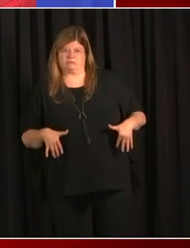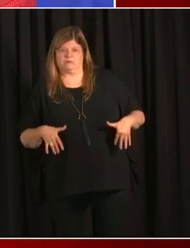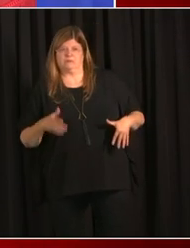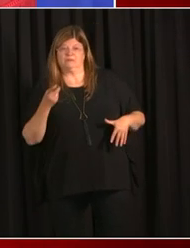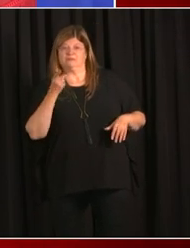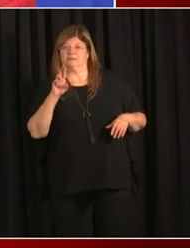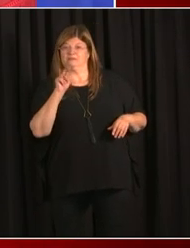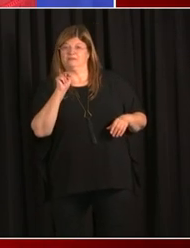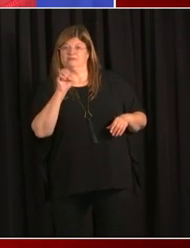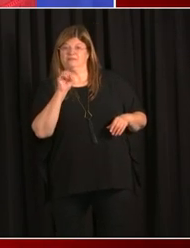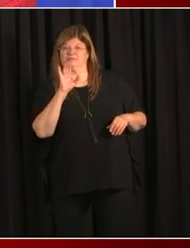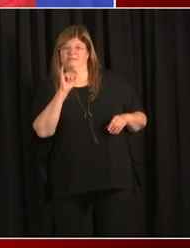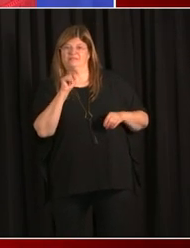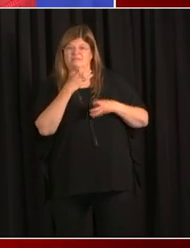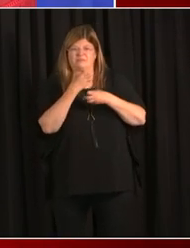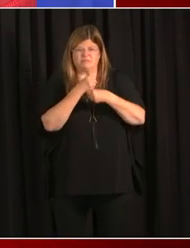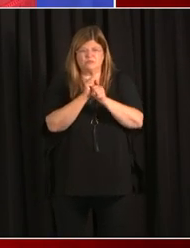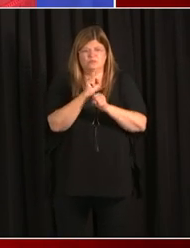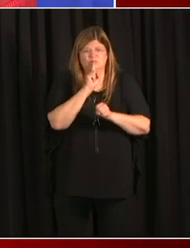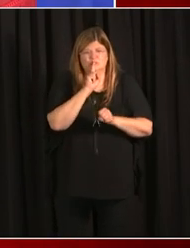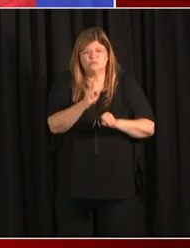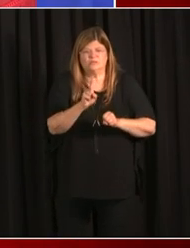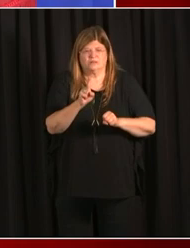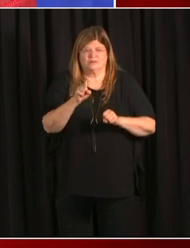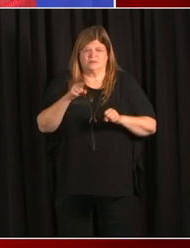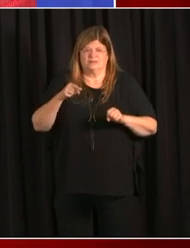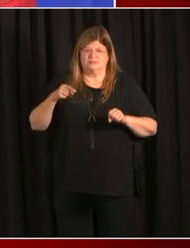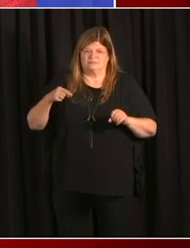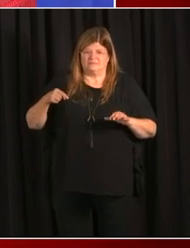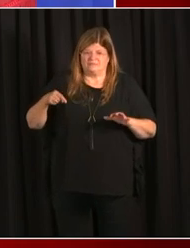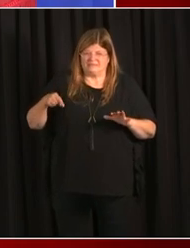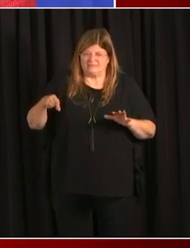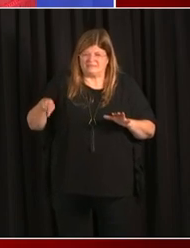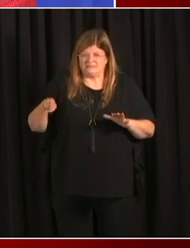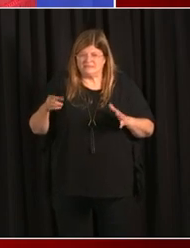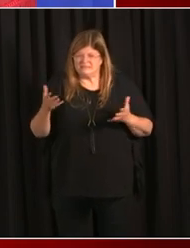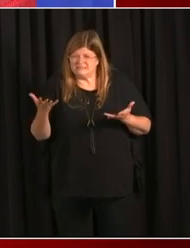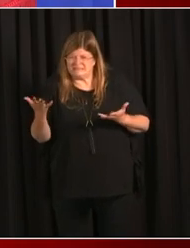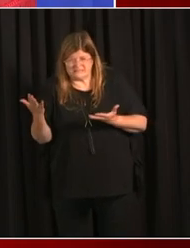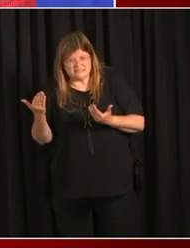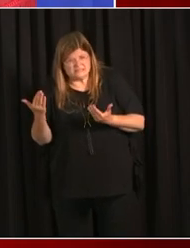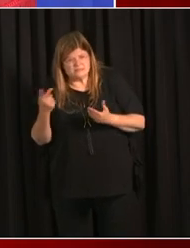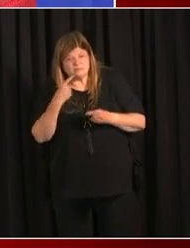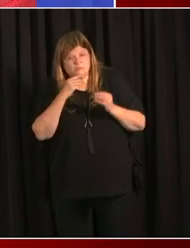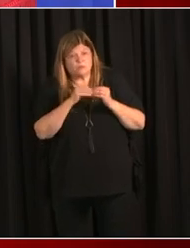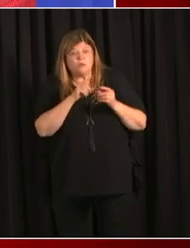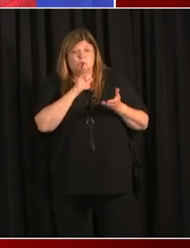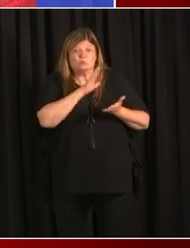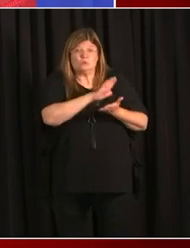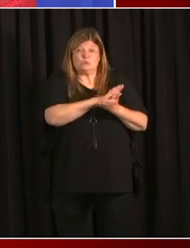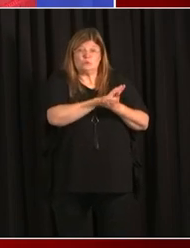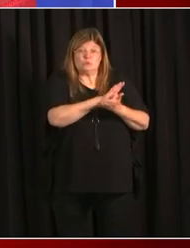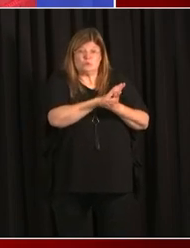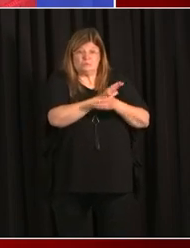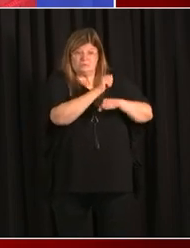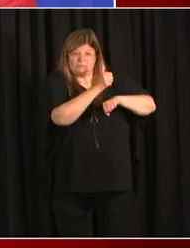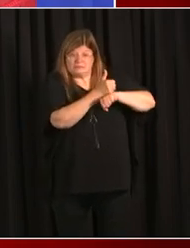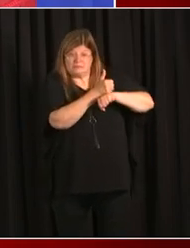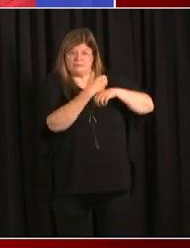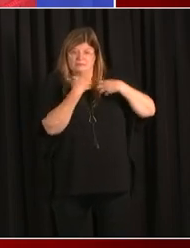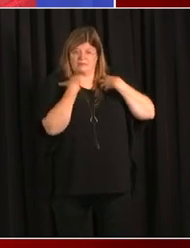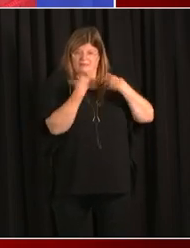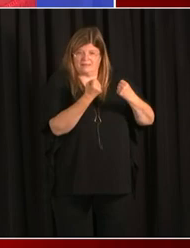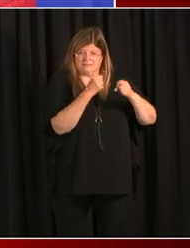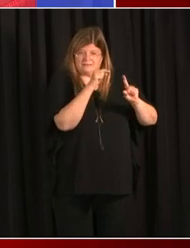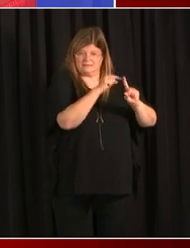Nesbitt assured me, and can you say a little bit more about this, Dr. Nesbitt, that the school-based health, that some of